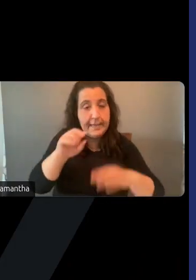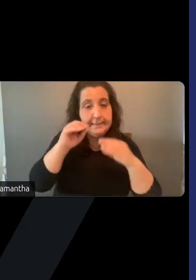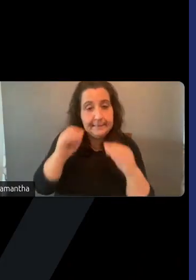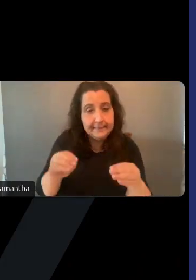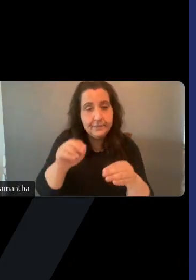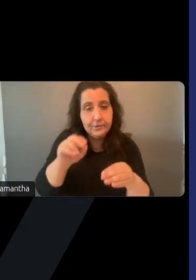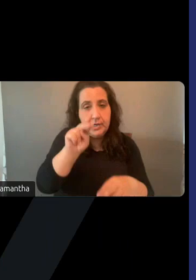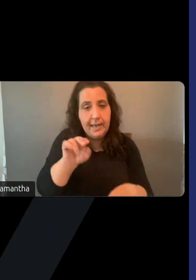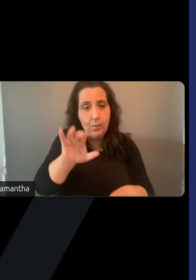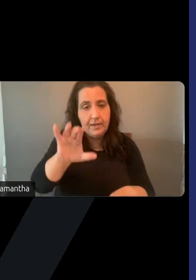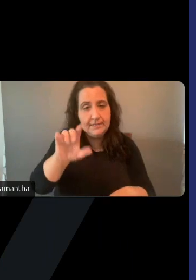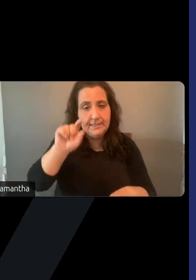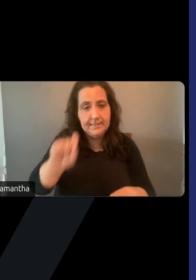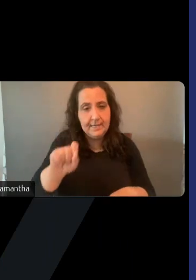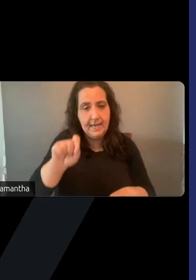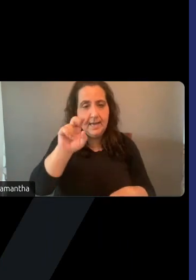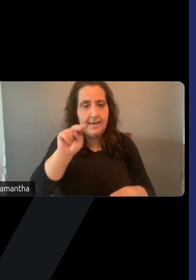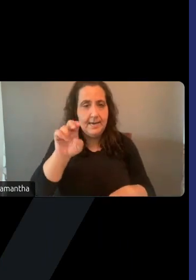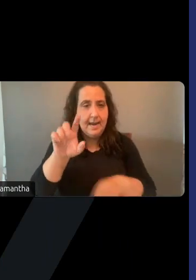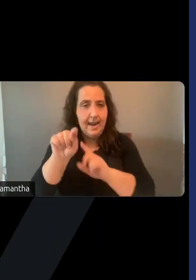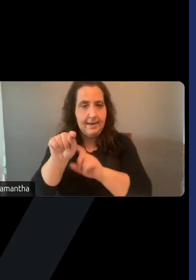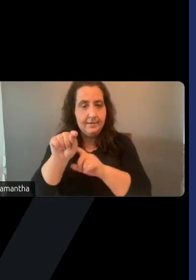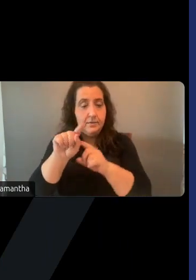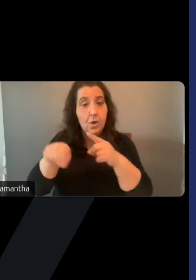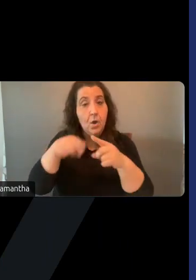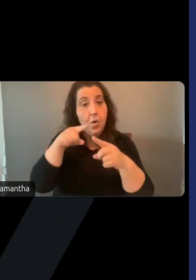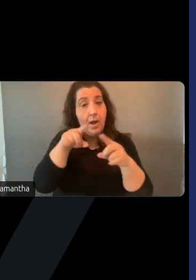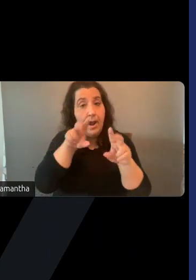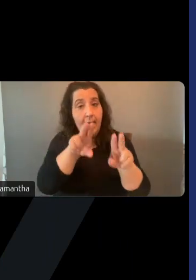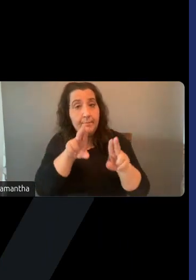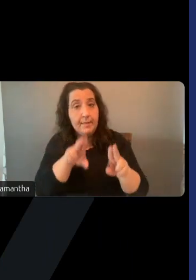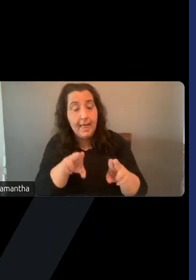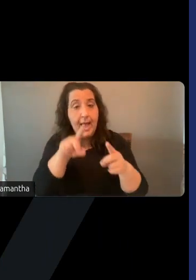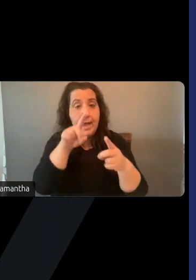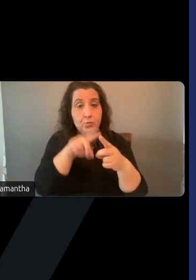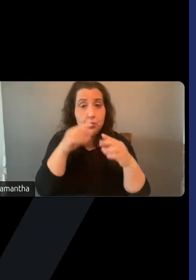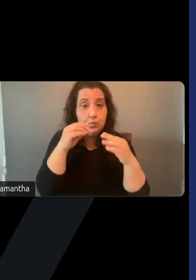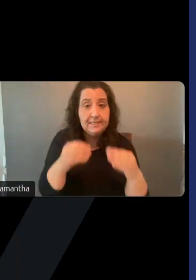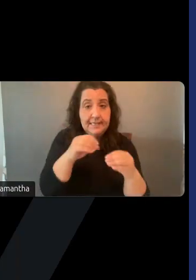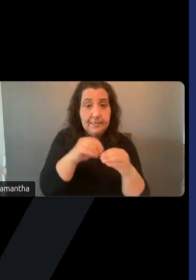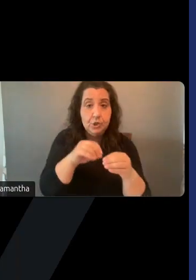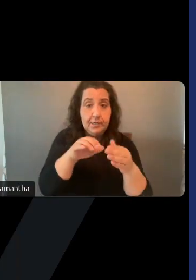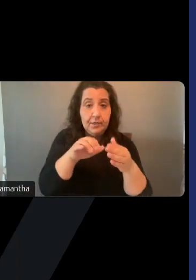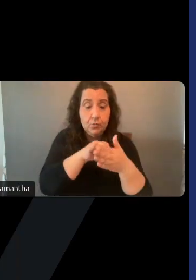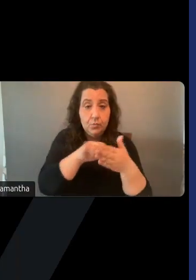teachnyc.net. When applying to teach in the New York City public schools, you should